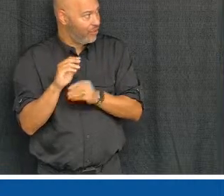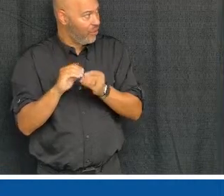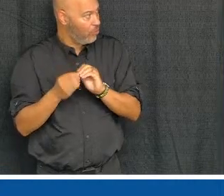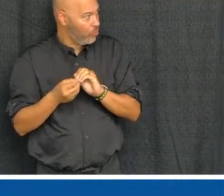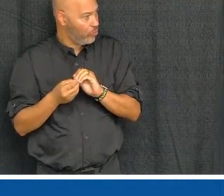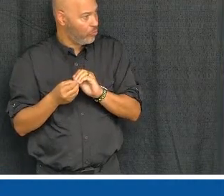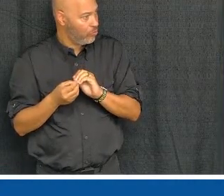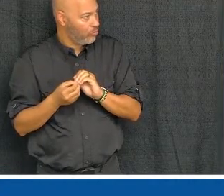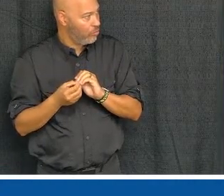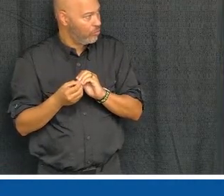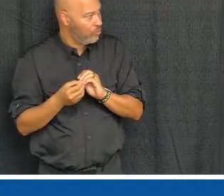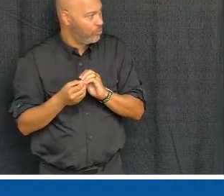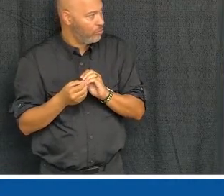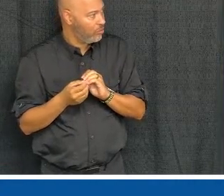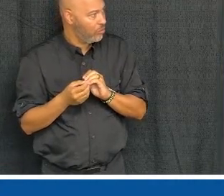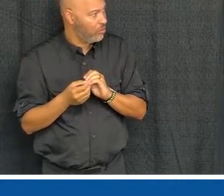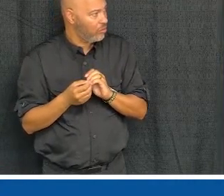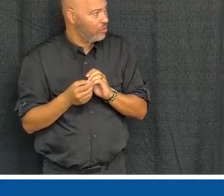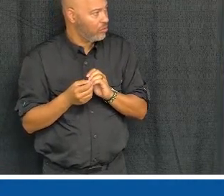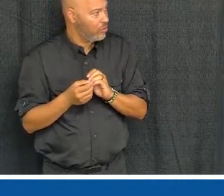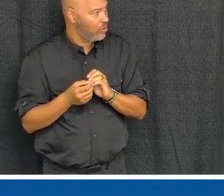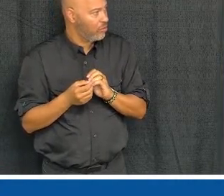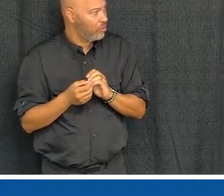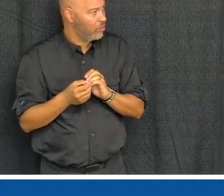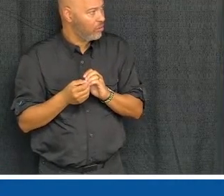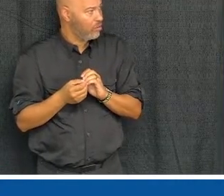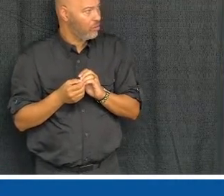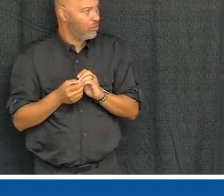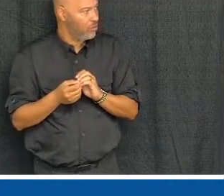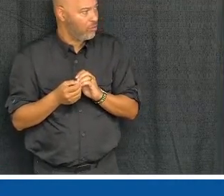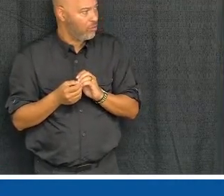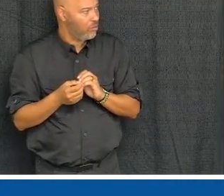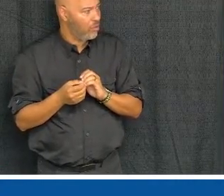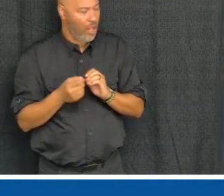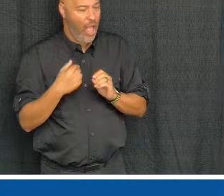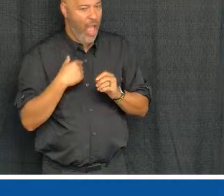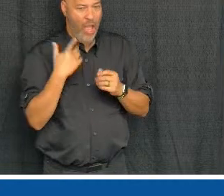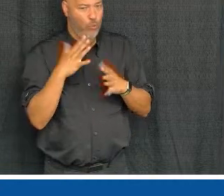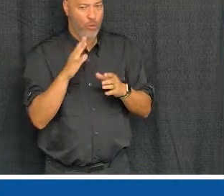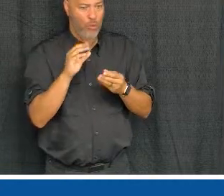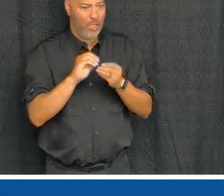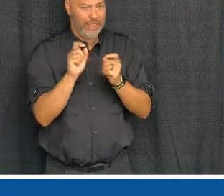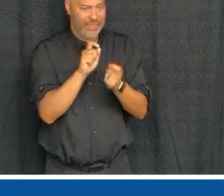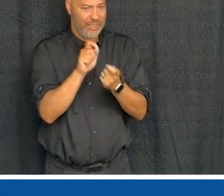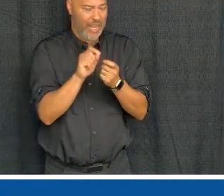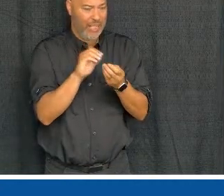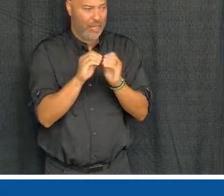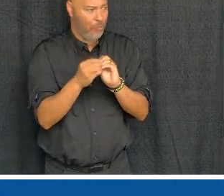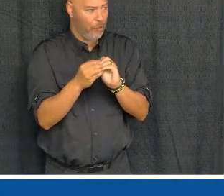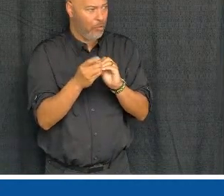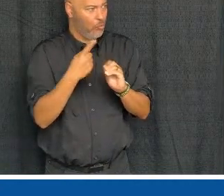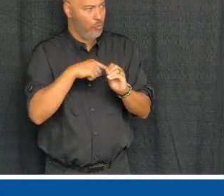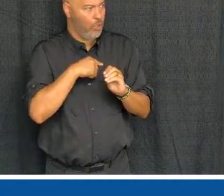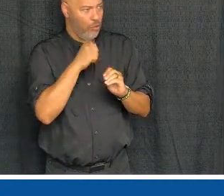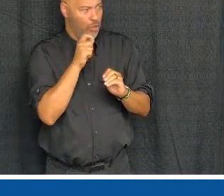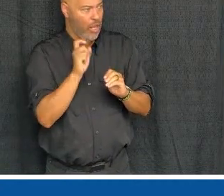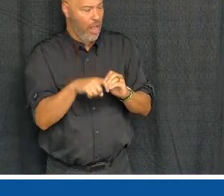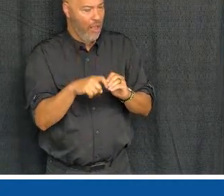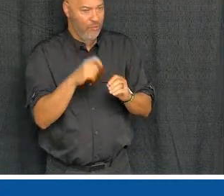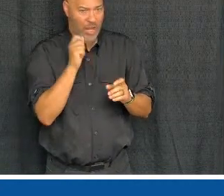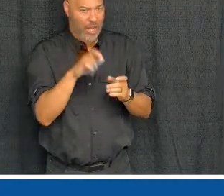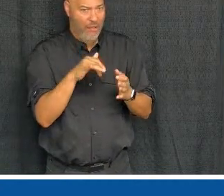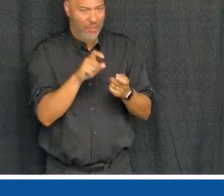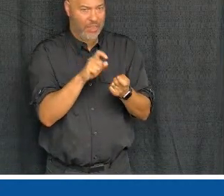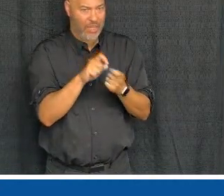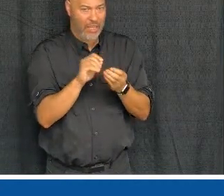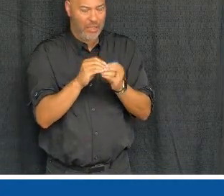released? I'd be a little reticent to put a deadline in there, just Okay, kind of and let it, it doesn't matter, we don't have to have it or anything. okay. I don't If